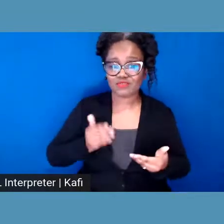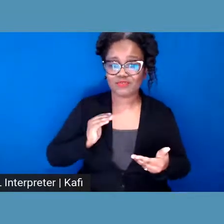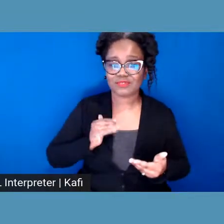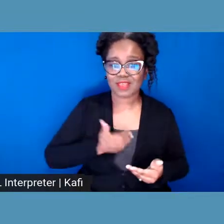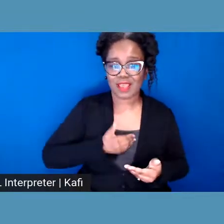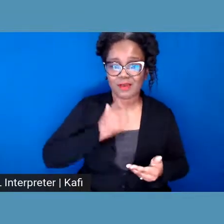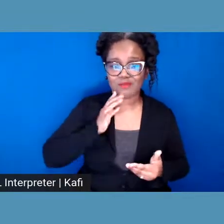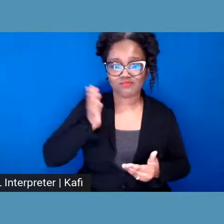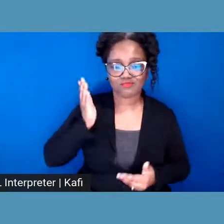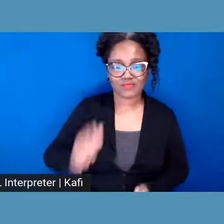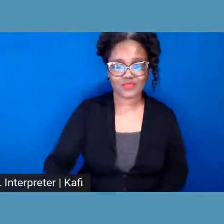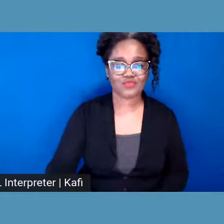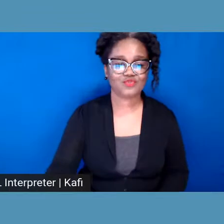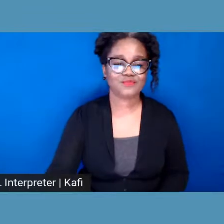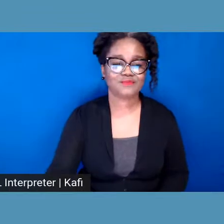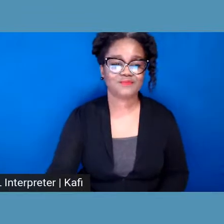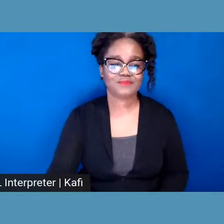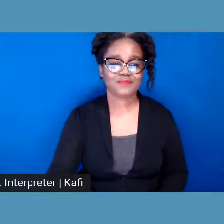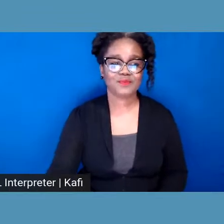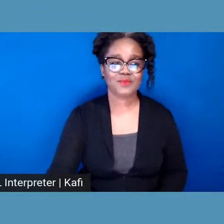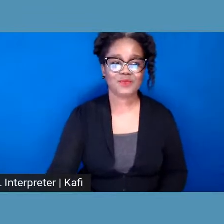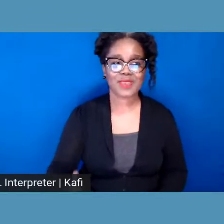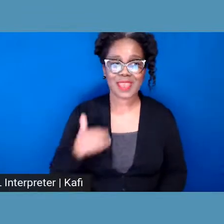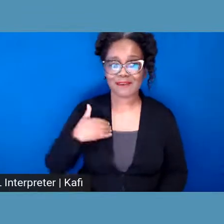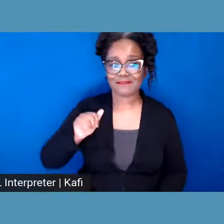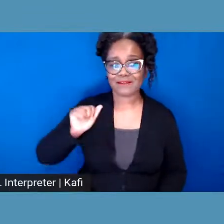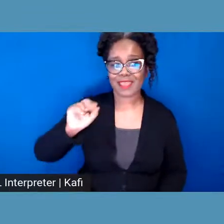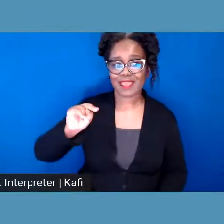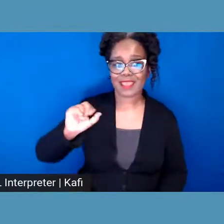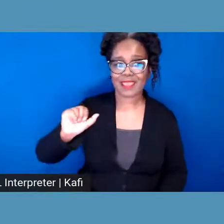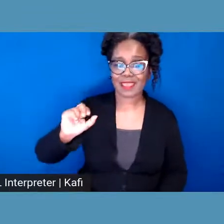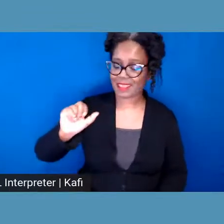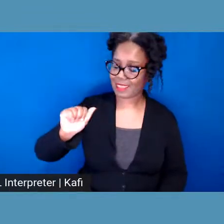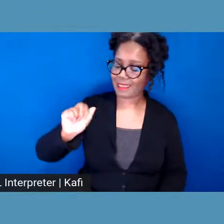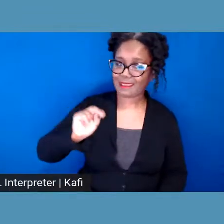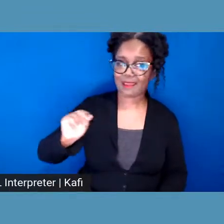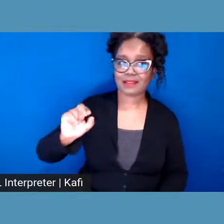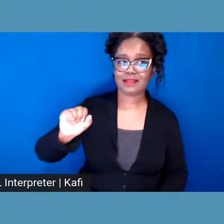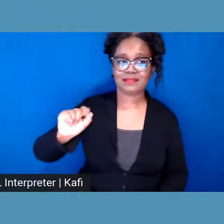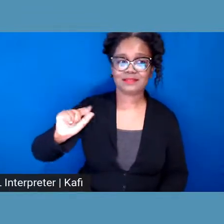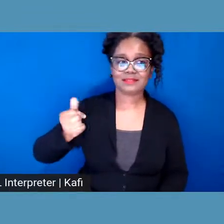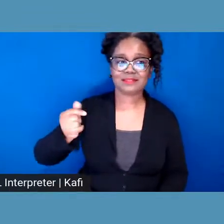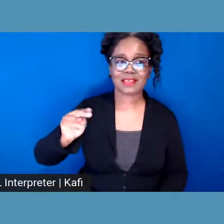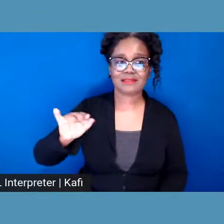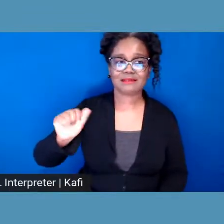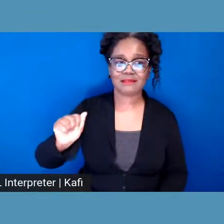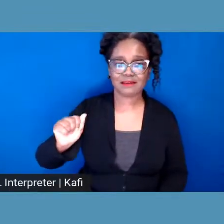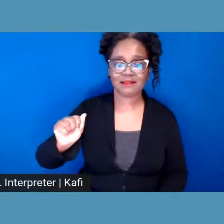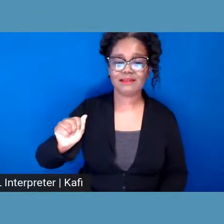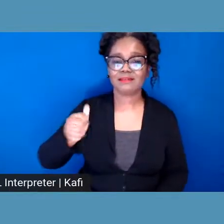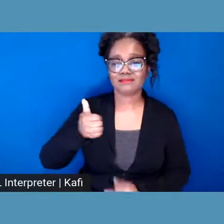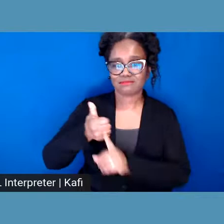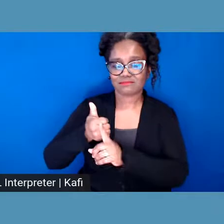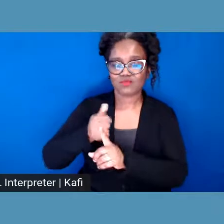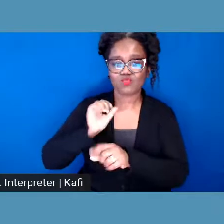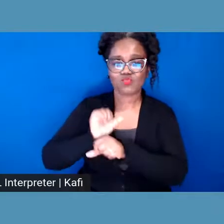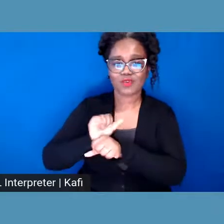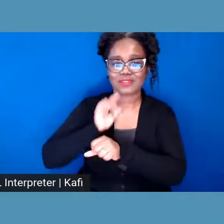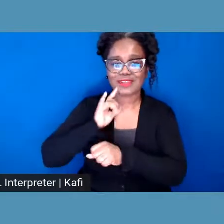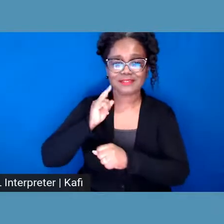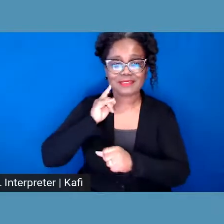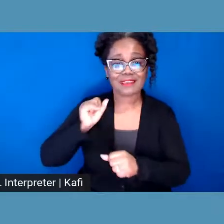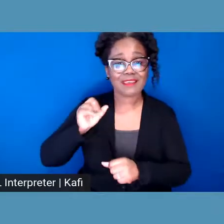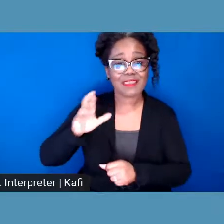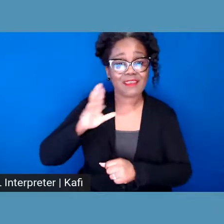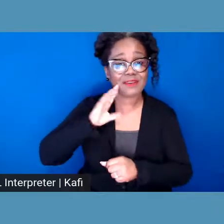She started her museum career in 2009 and has worked as a Senior Collections Manager at the Intrepid Sea, Air and Space Museum and at